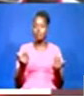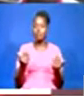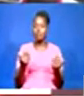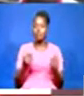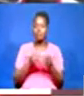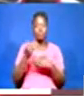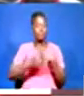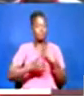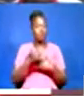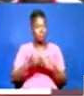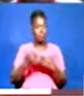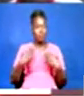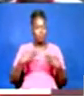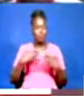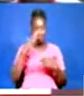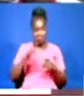neighbors.